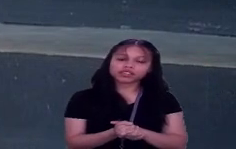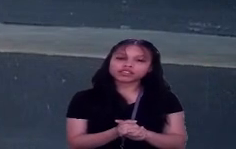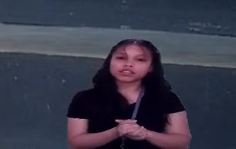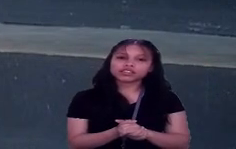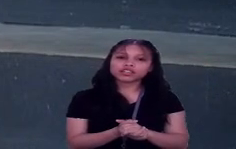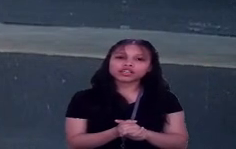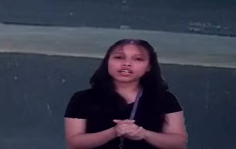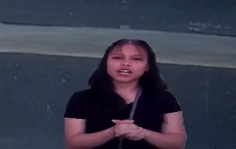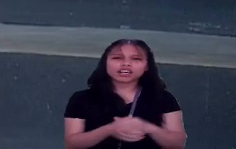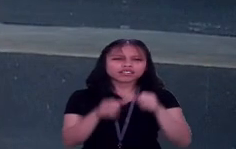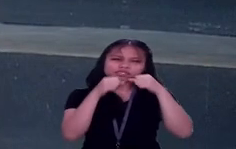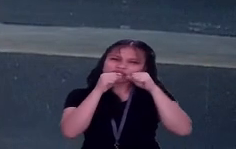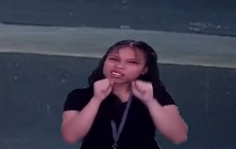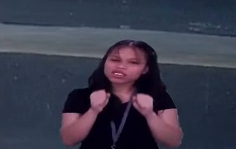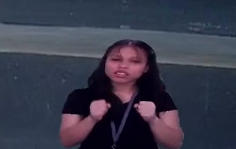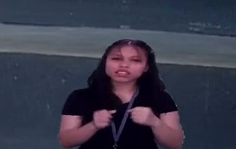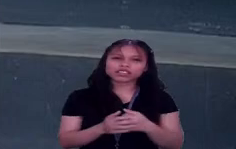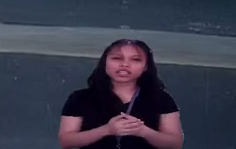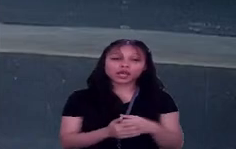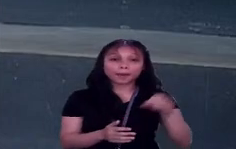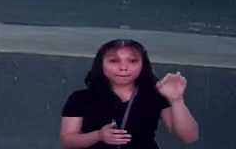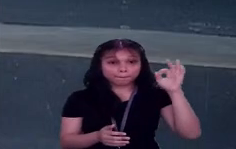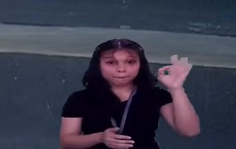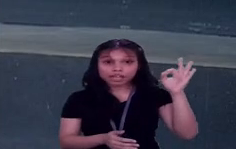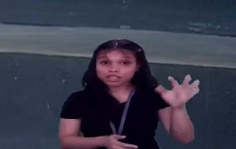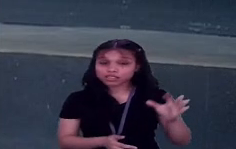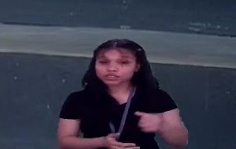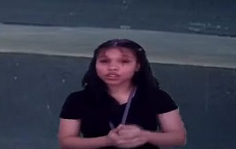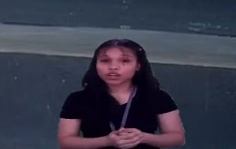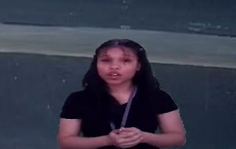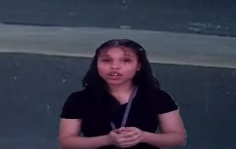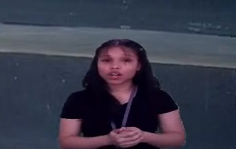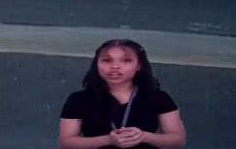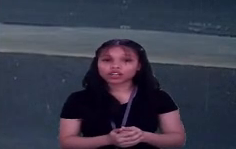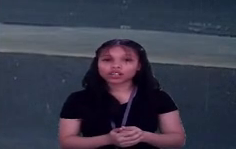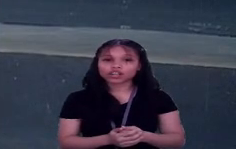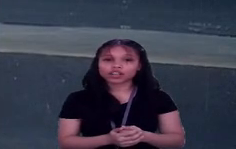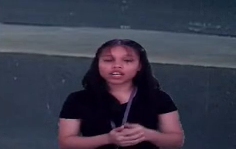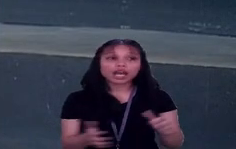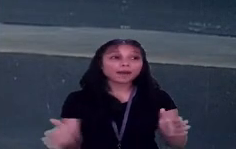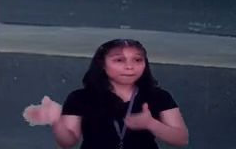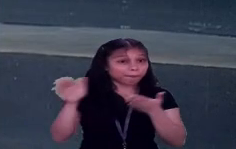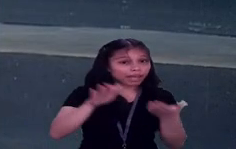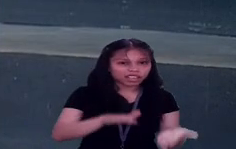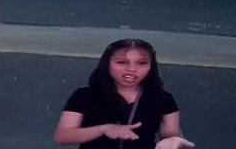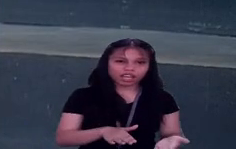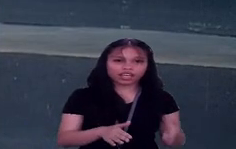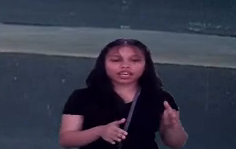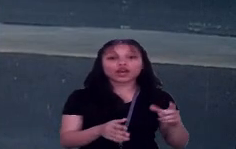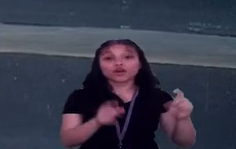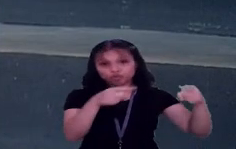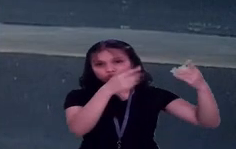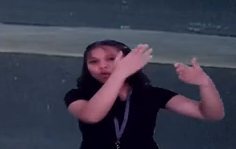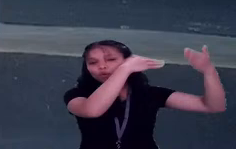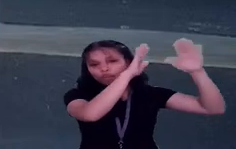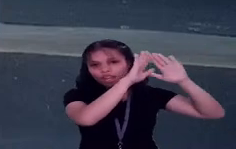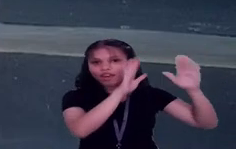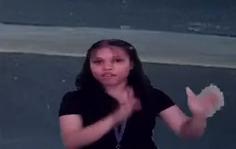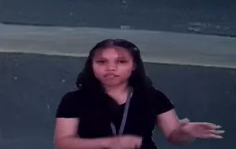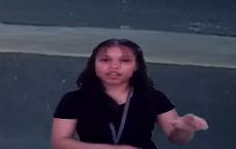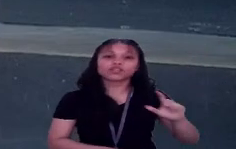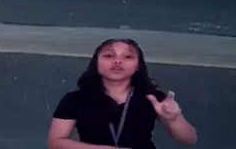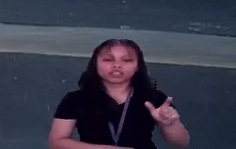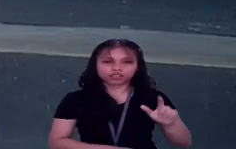But sadly, Pastor Joseph took by God and promoted by God in heaven in